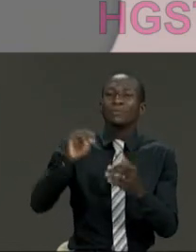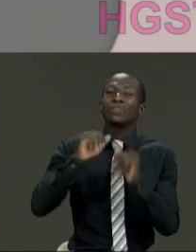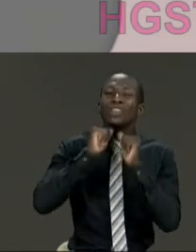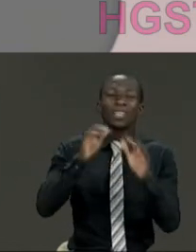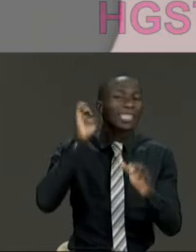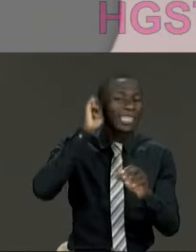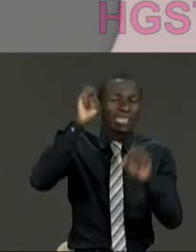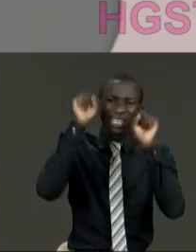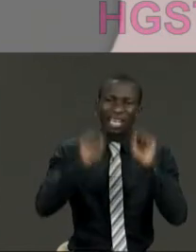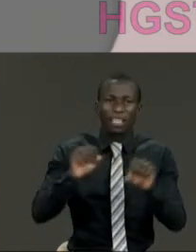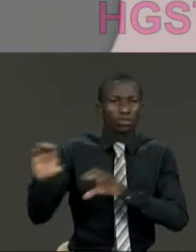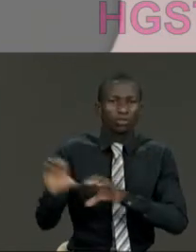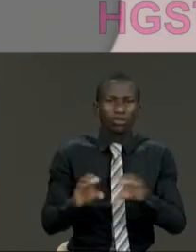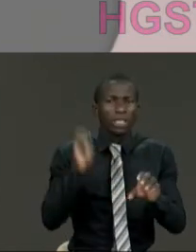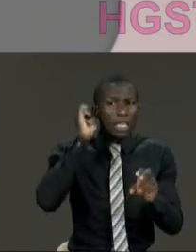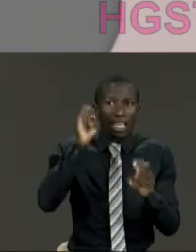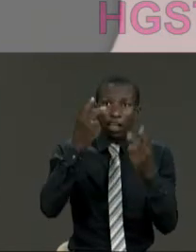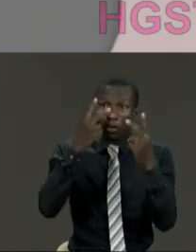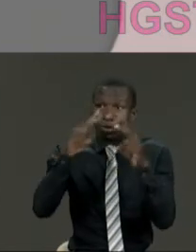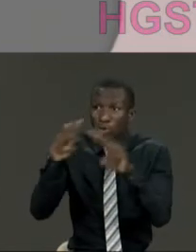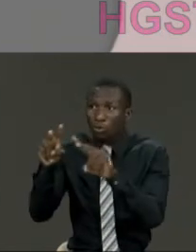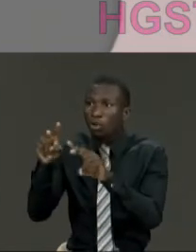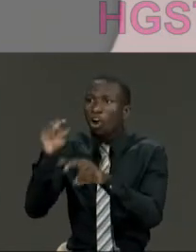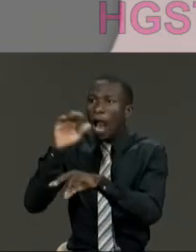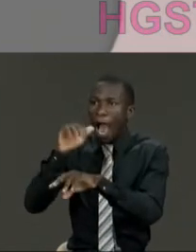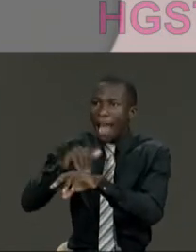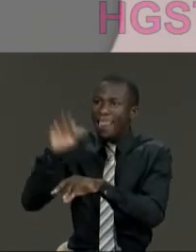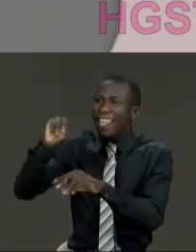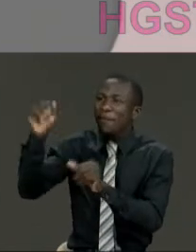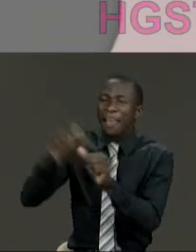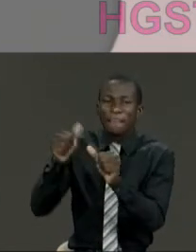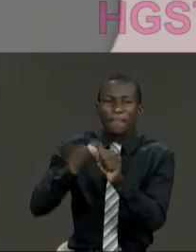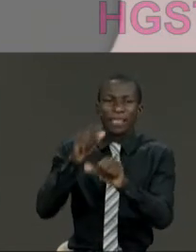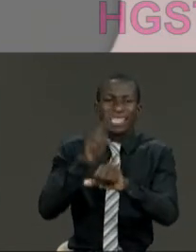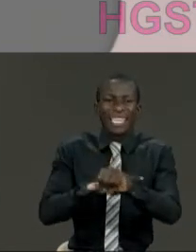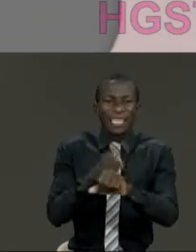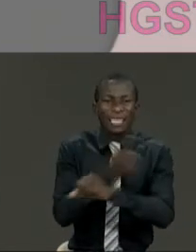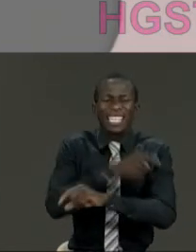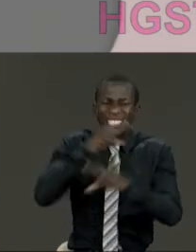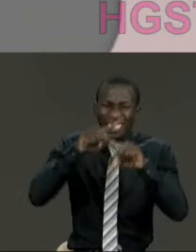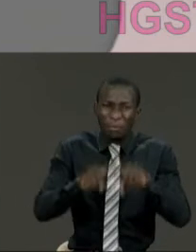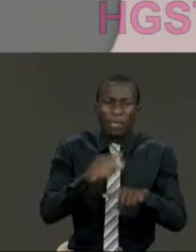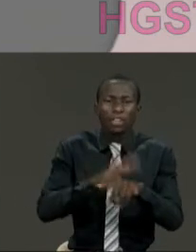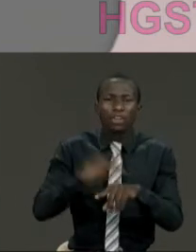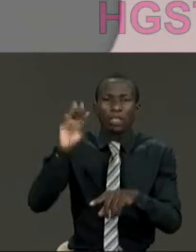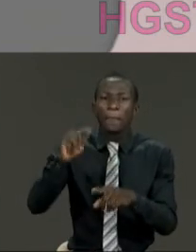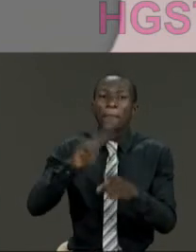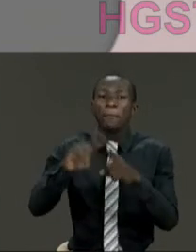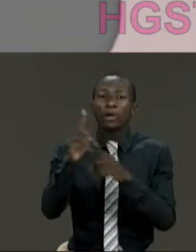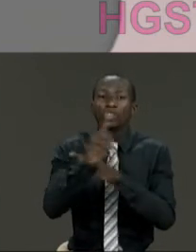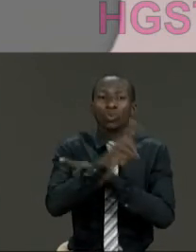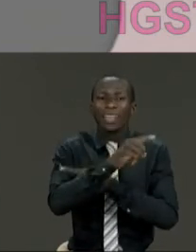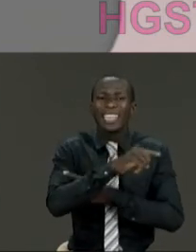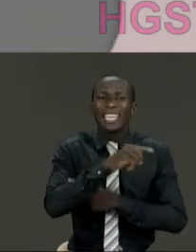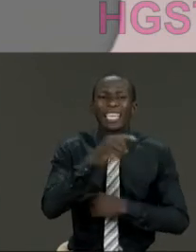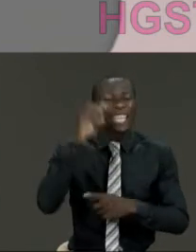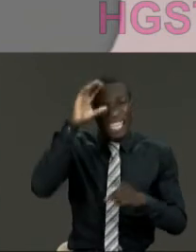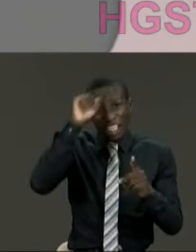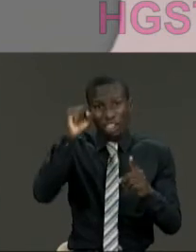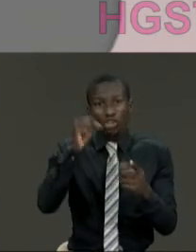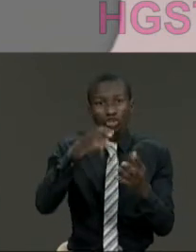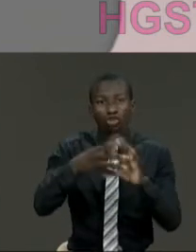looked unto them on daily basis. But this day, his story changed. Your own story will change today